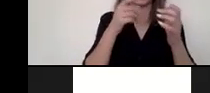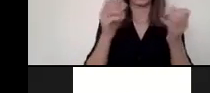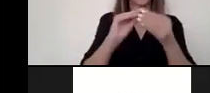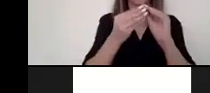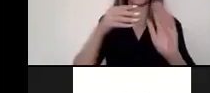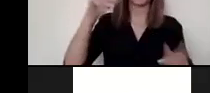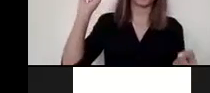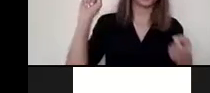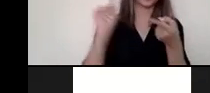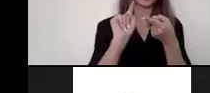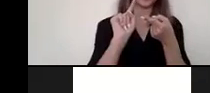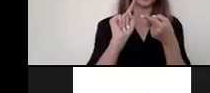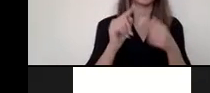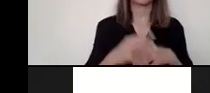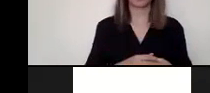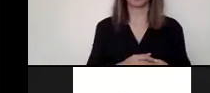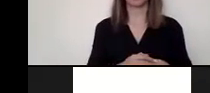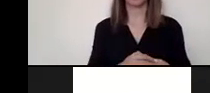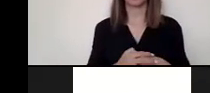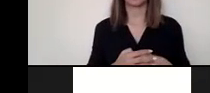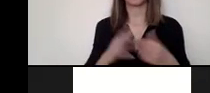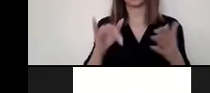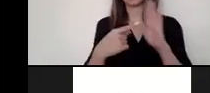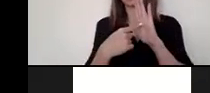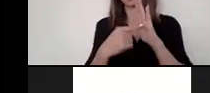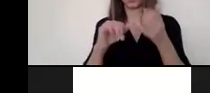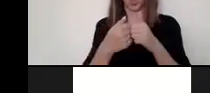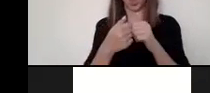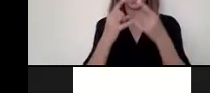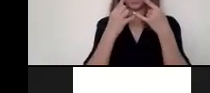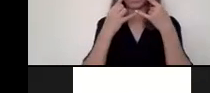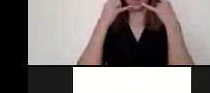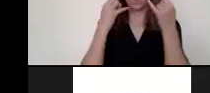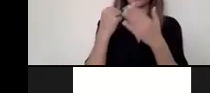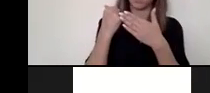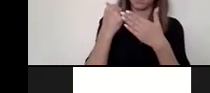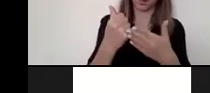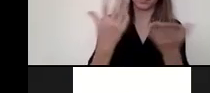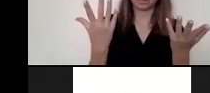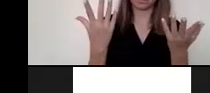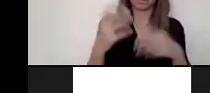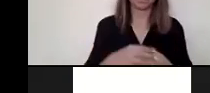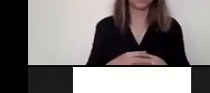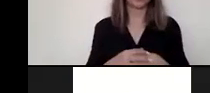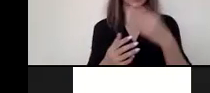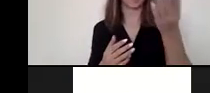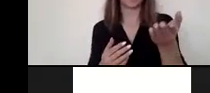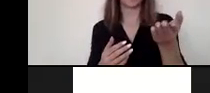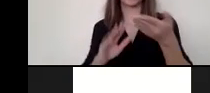that had these mask mandates. So that's another example of how masks have been shown to work. This is another study in